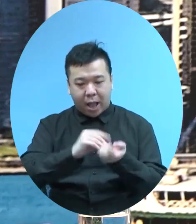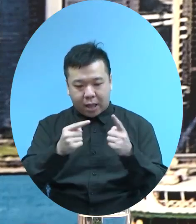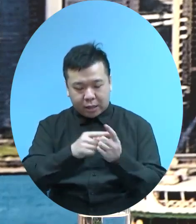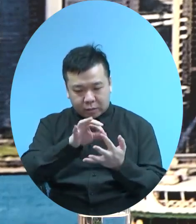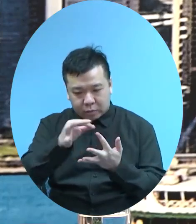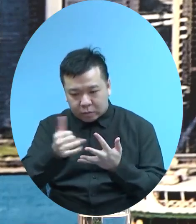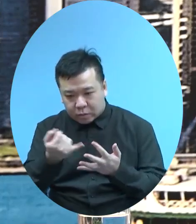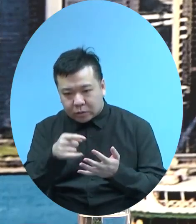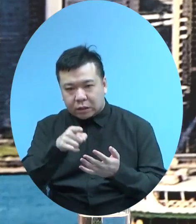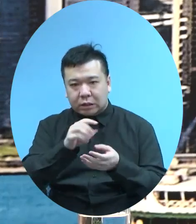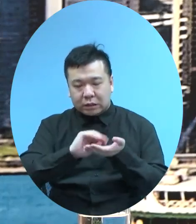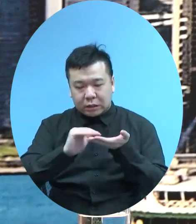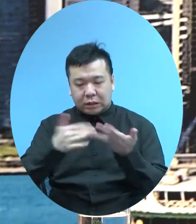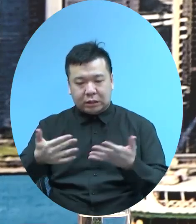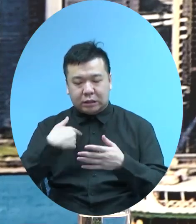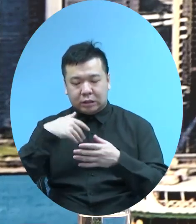Yeah.